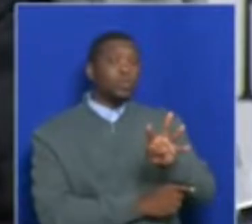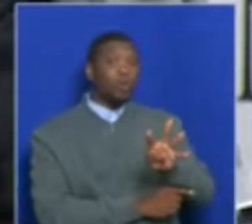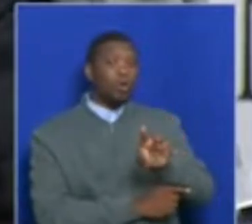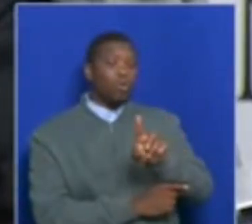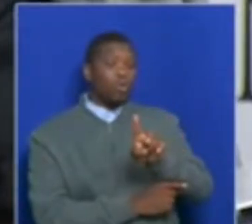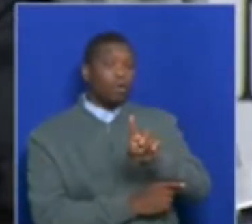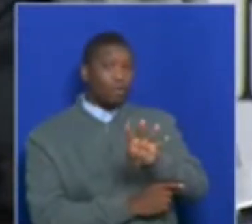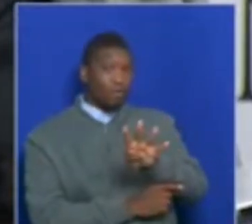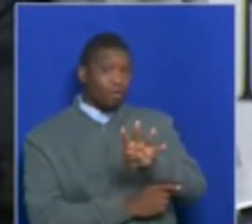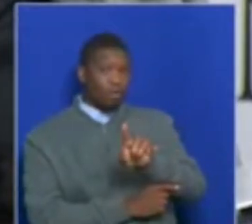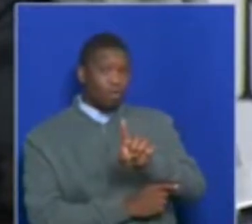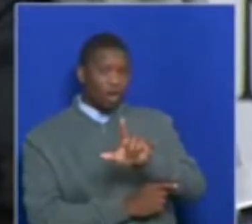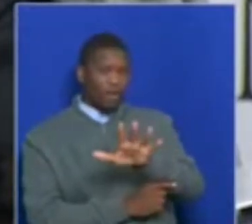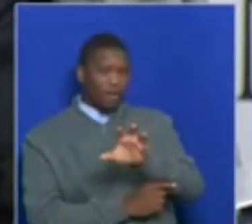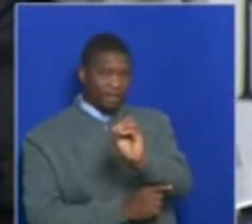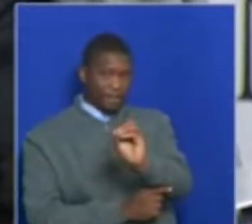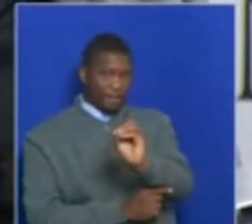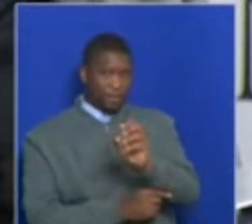2414150.